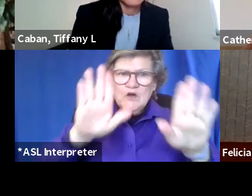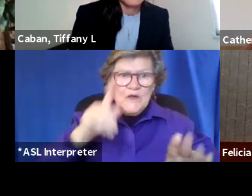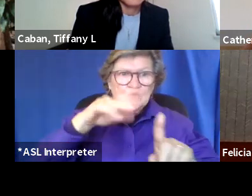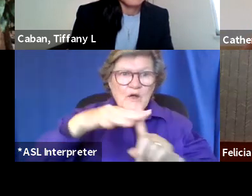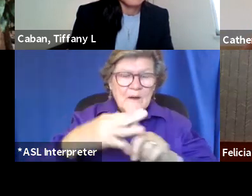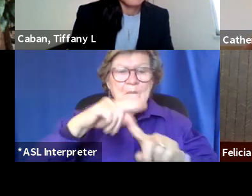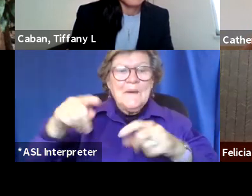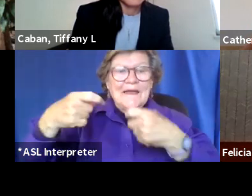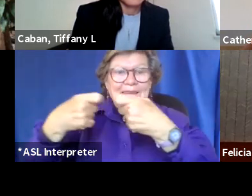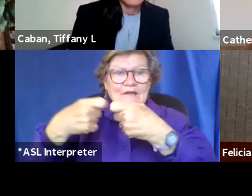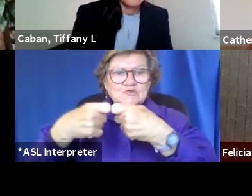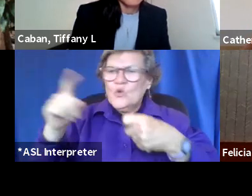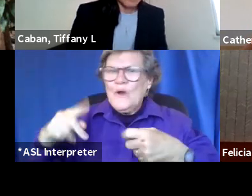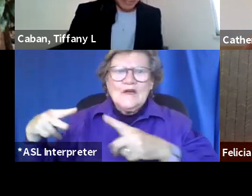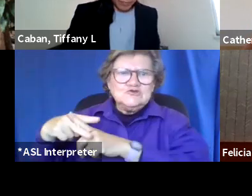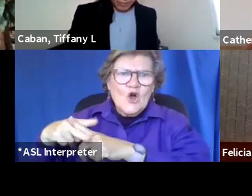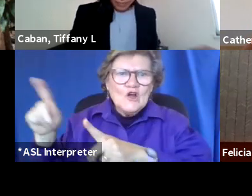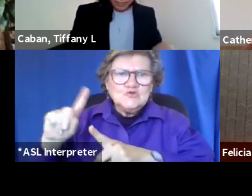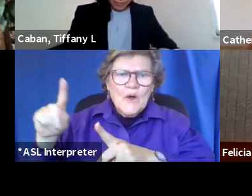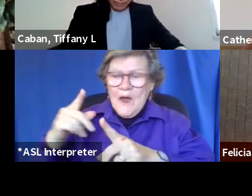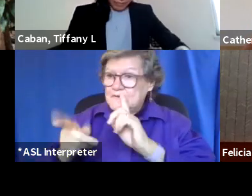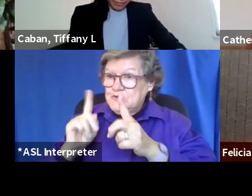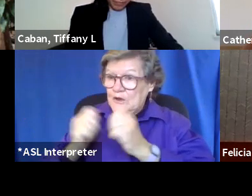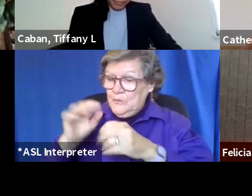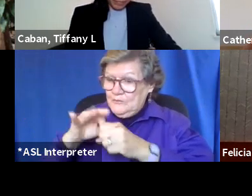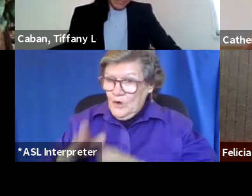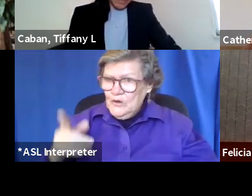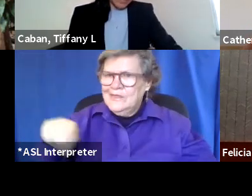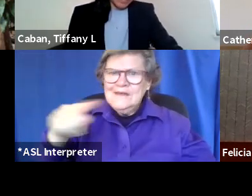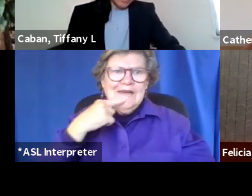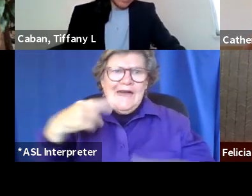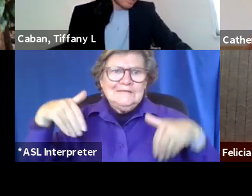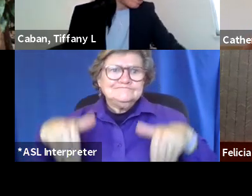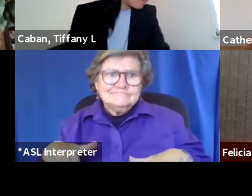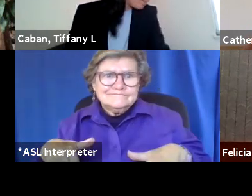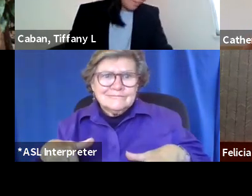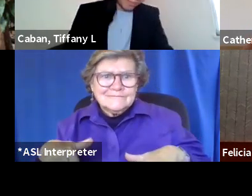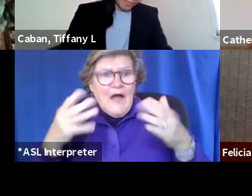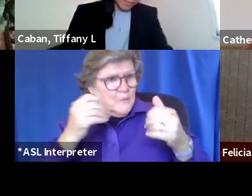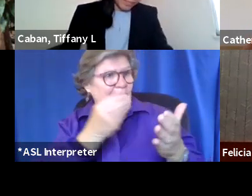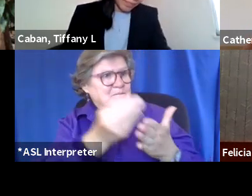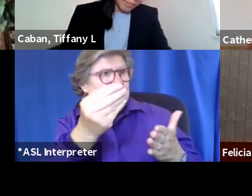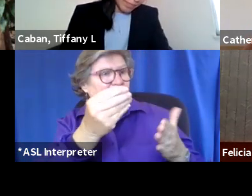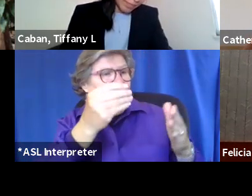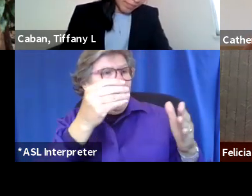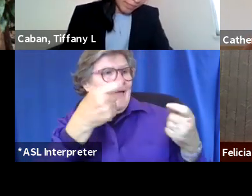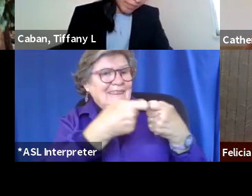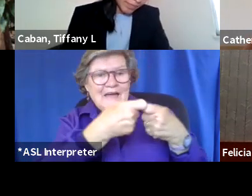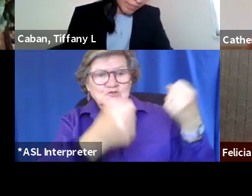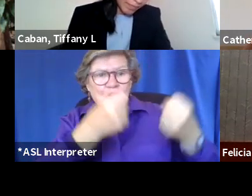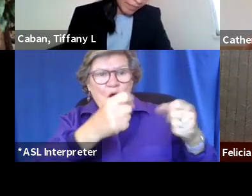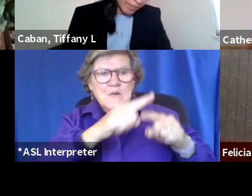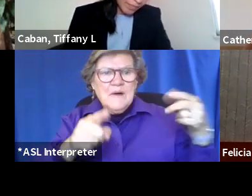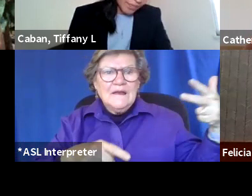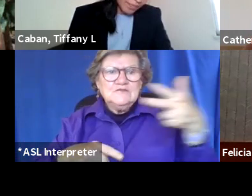electric cars, there's no place to charge it. So I've been talking to voters, and they are saying, we want to get an electric car, but we can't even go anywhere to charge